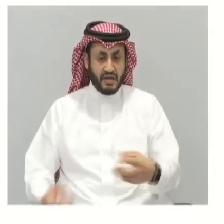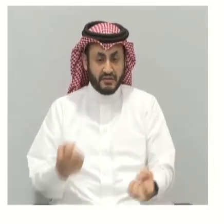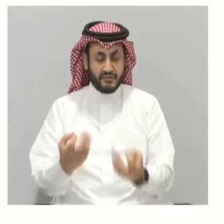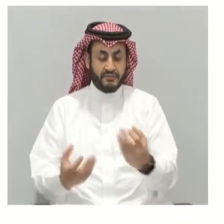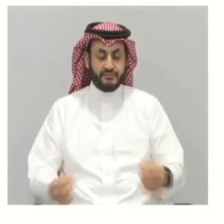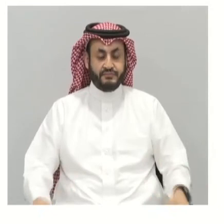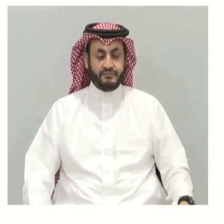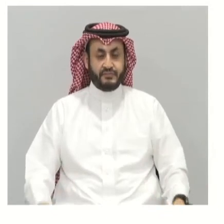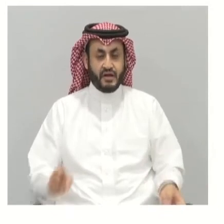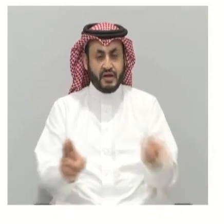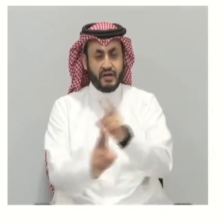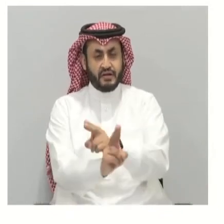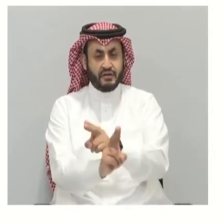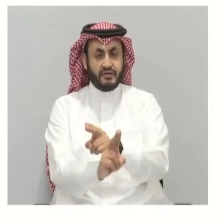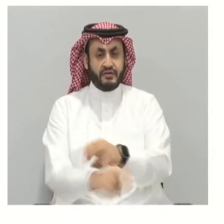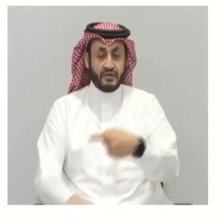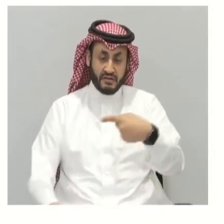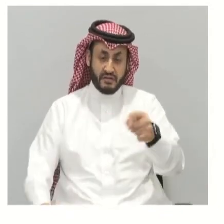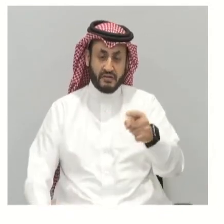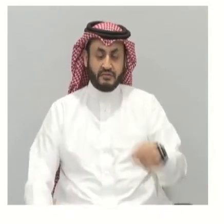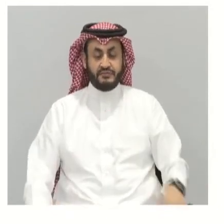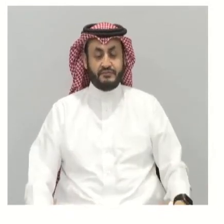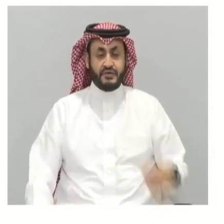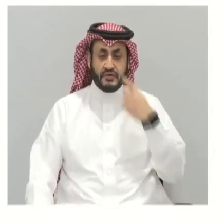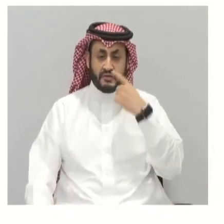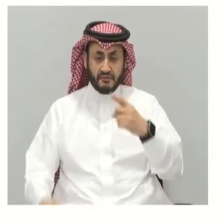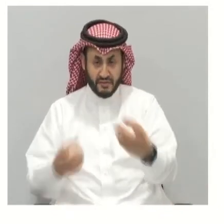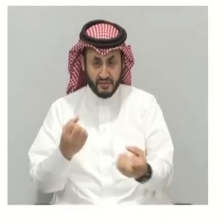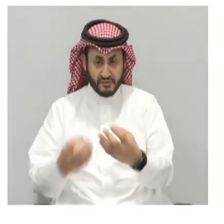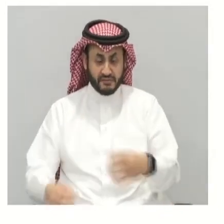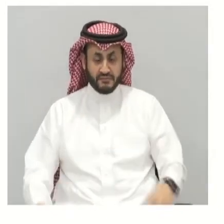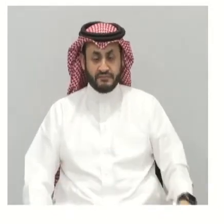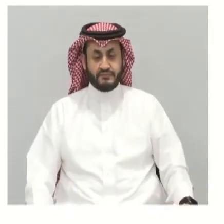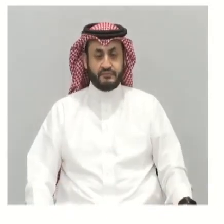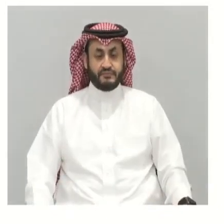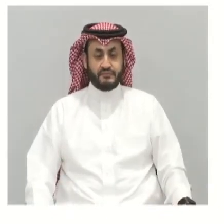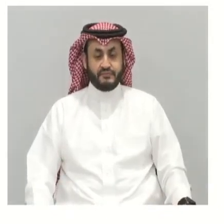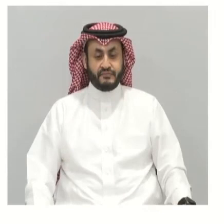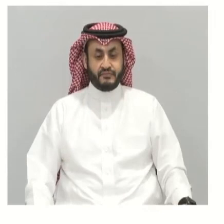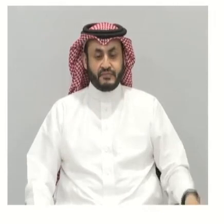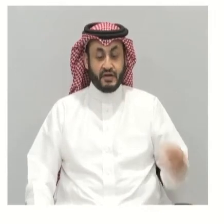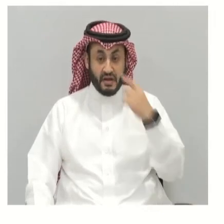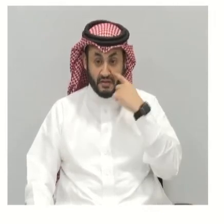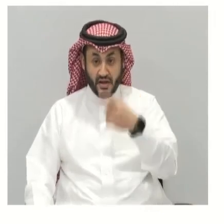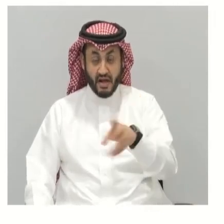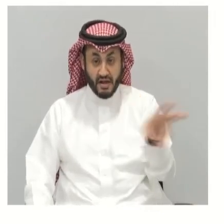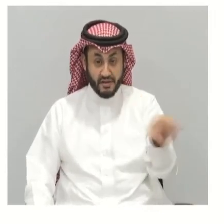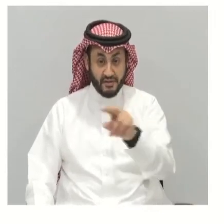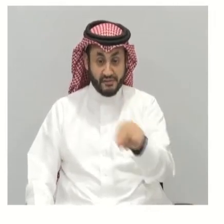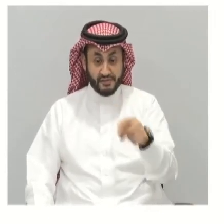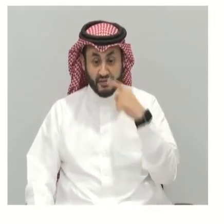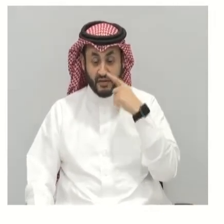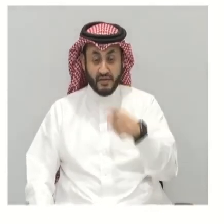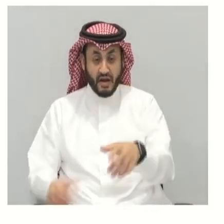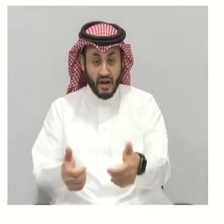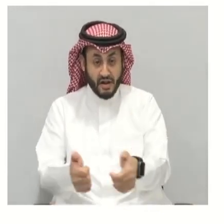cooking? Look at the picture. Yes, he is. You're going to do the same thing, but with another two pictures. Here you have the